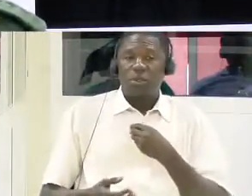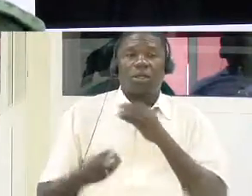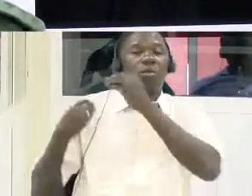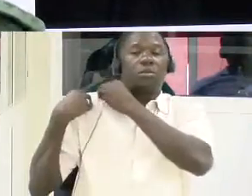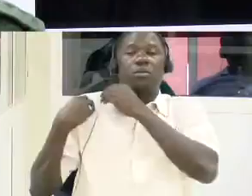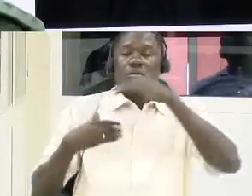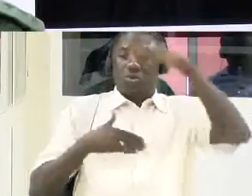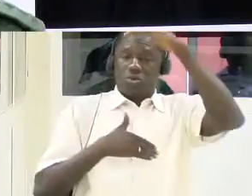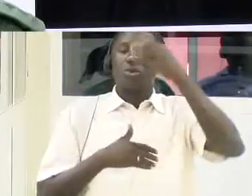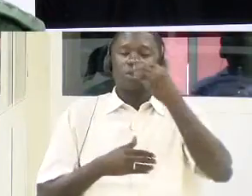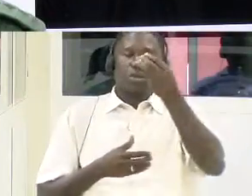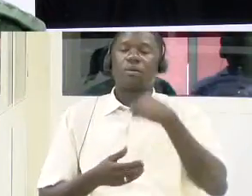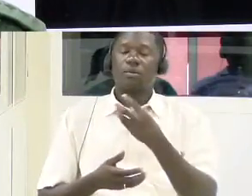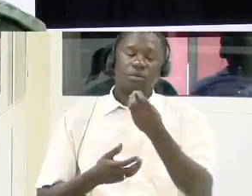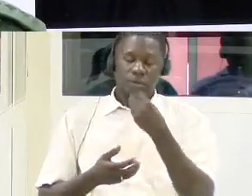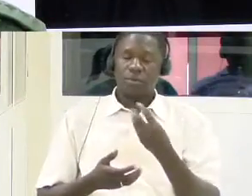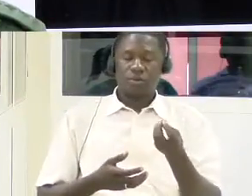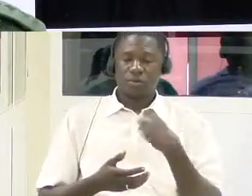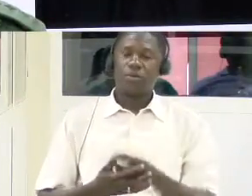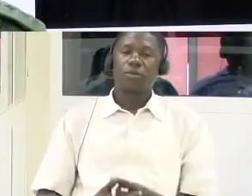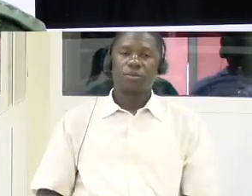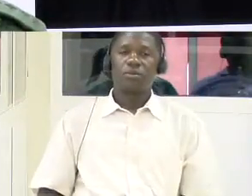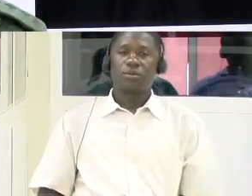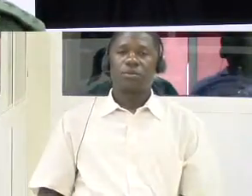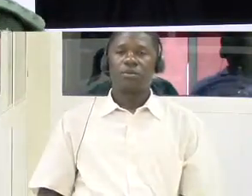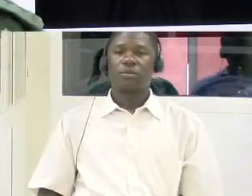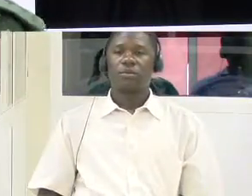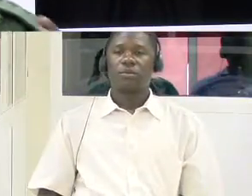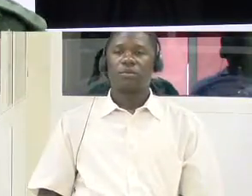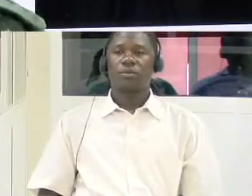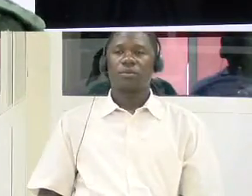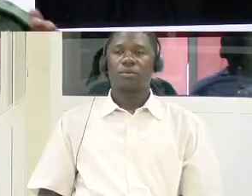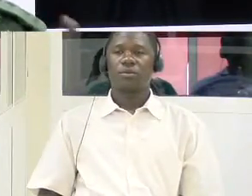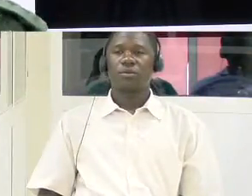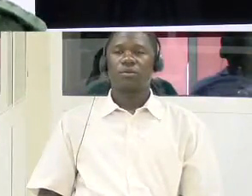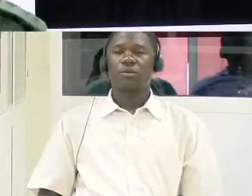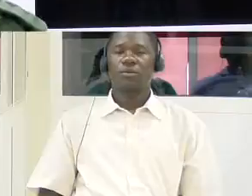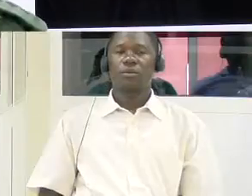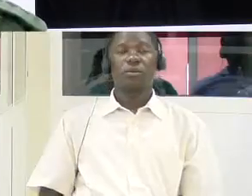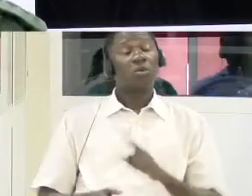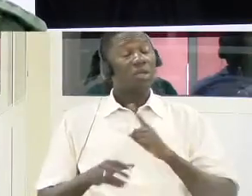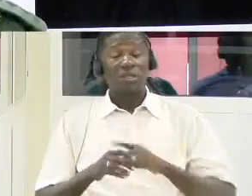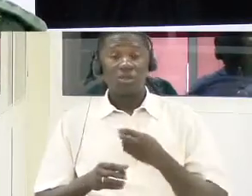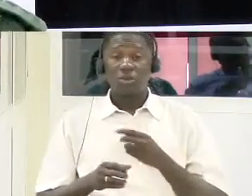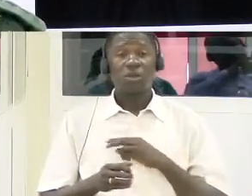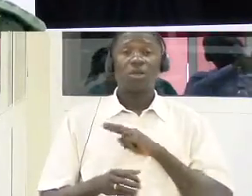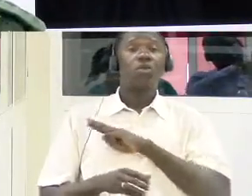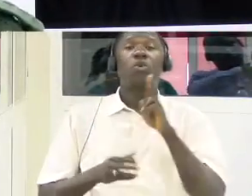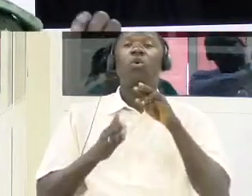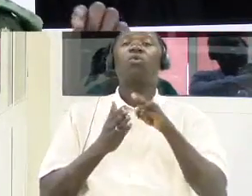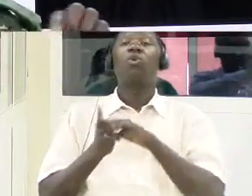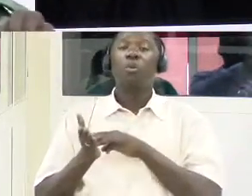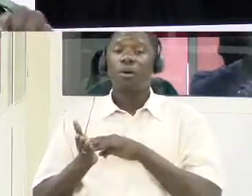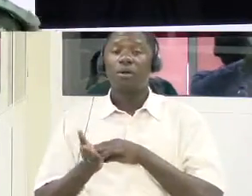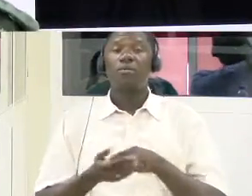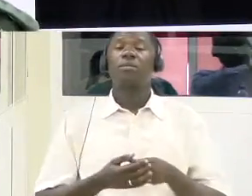receive instructions from your commanding officer. Unless it is not a normal thing, instructions